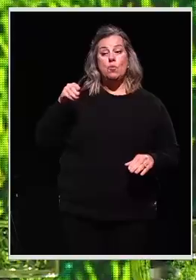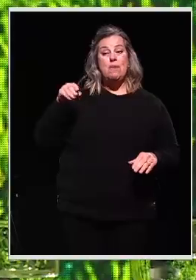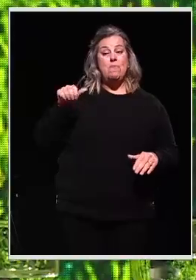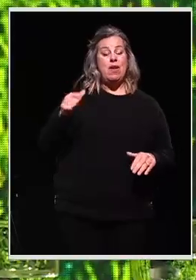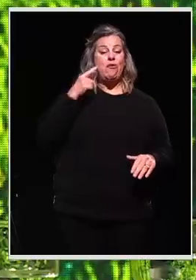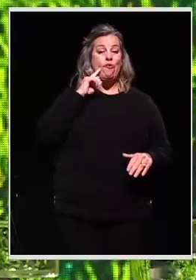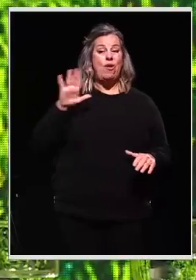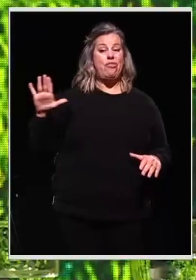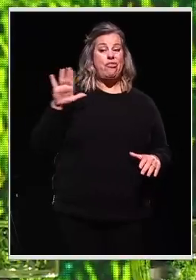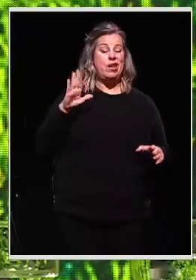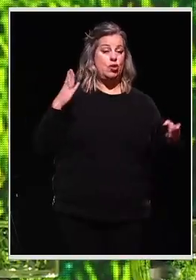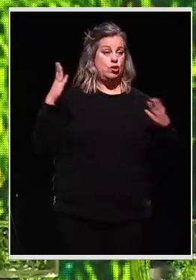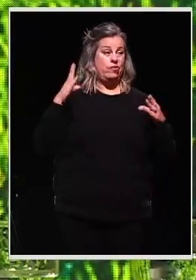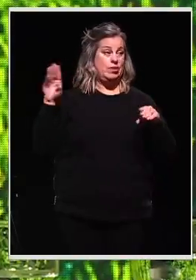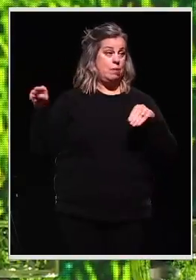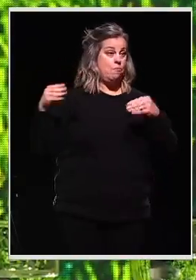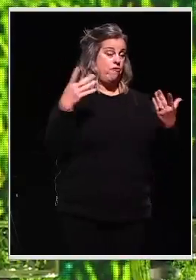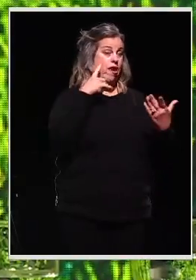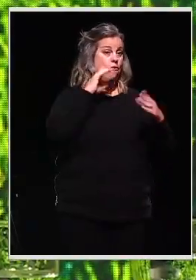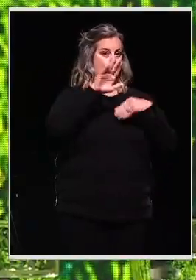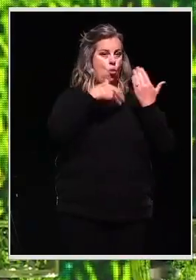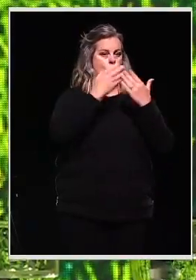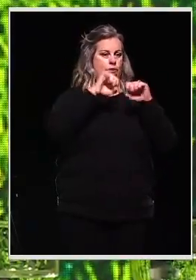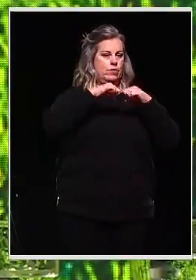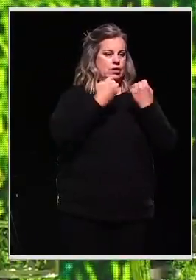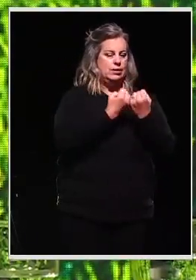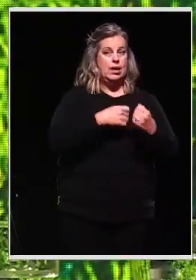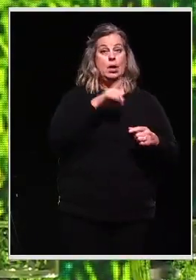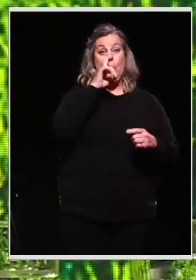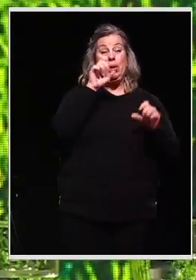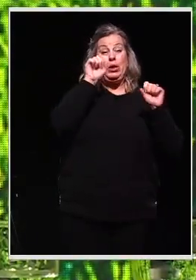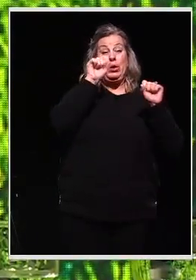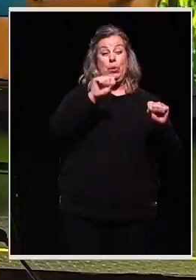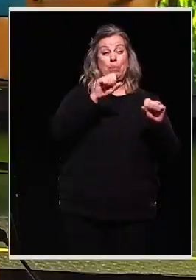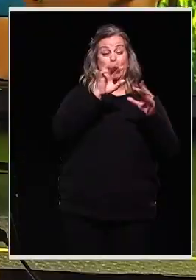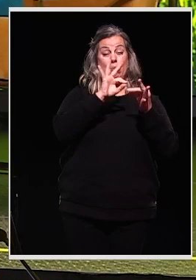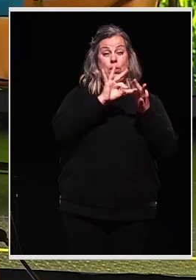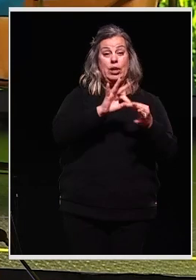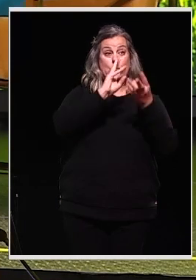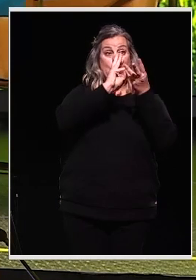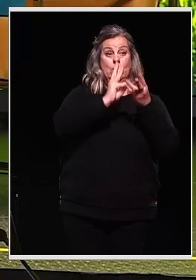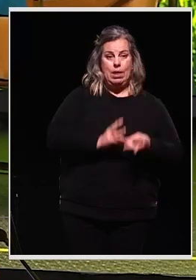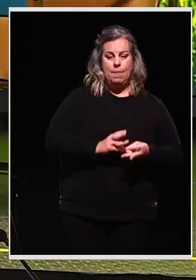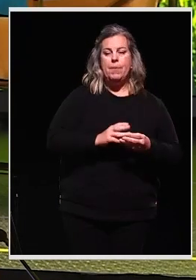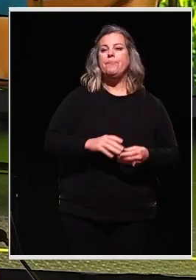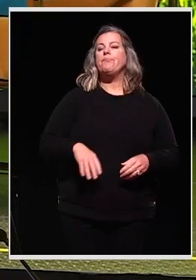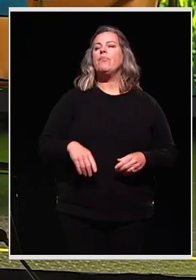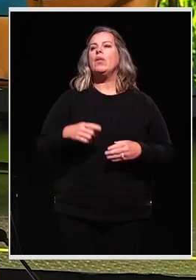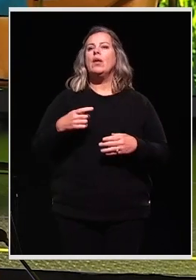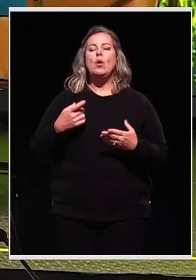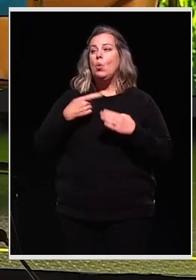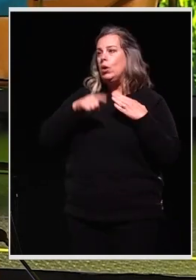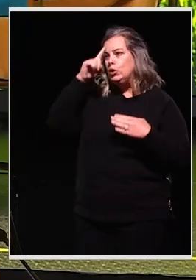countless services they're providing society, which could be a massive climate service. Well, great idea. How about you, Sarah? No, I think you said